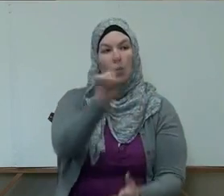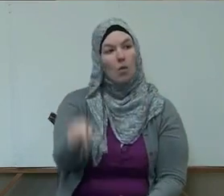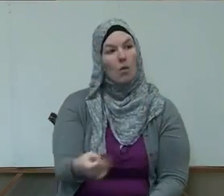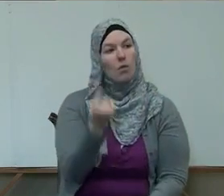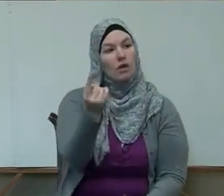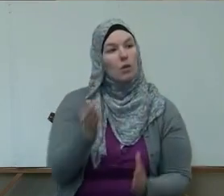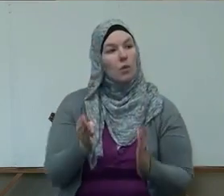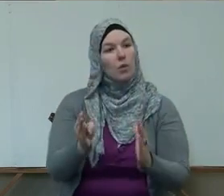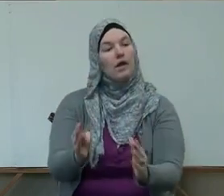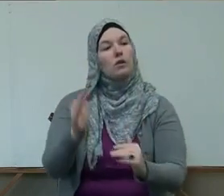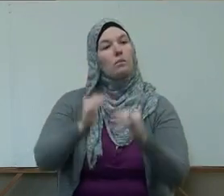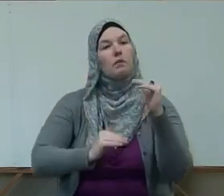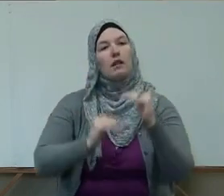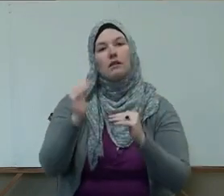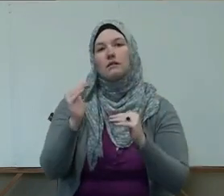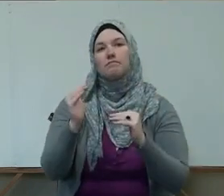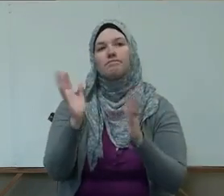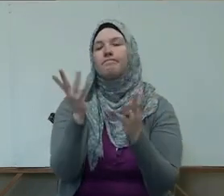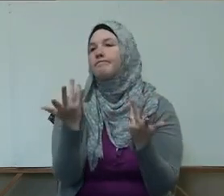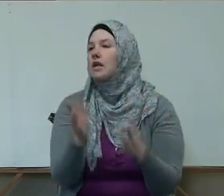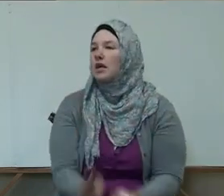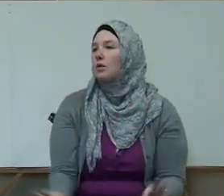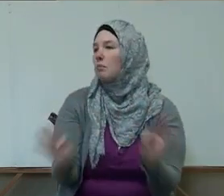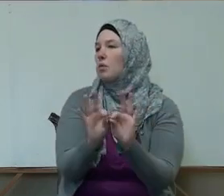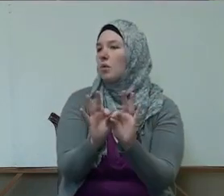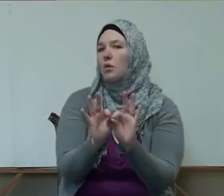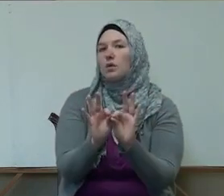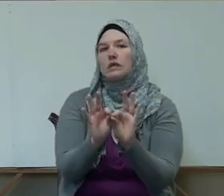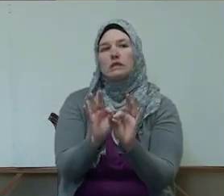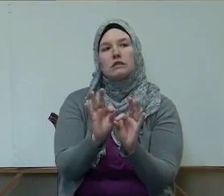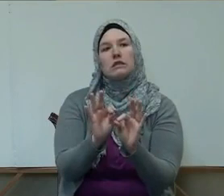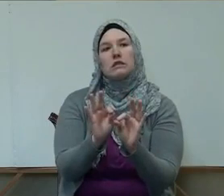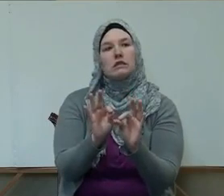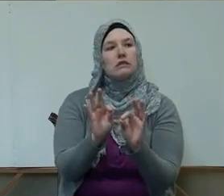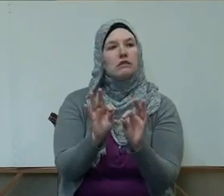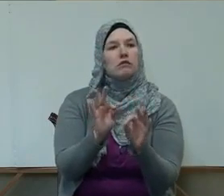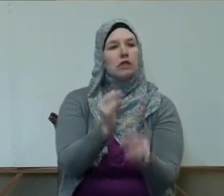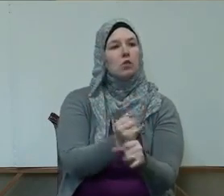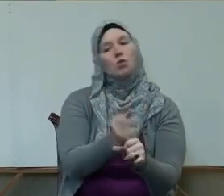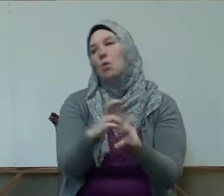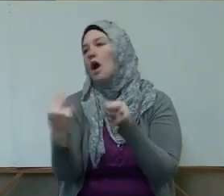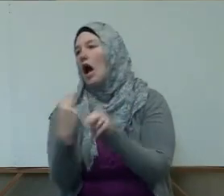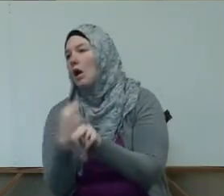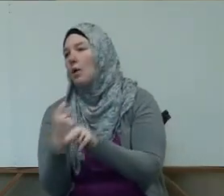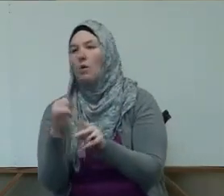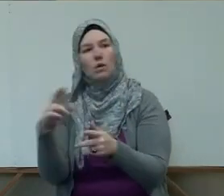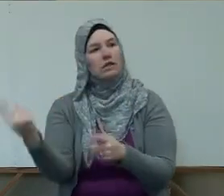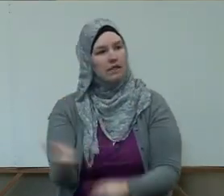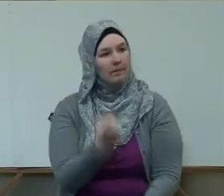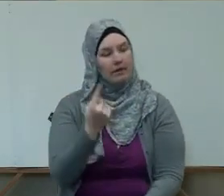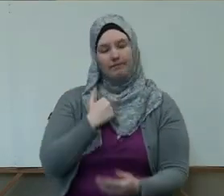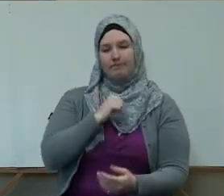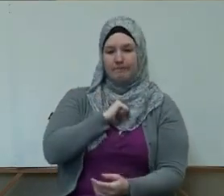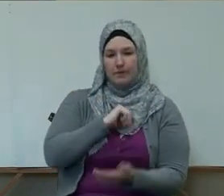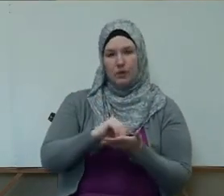way to build an important institution or a highway or something, excuse